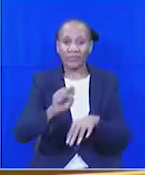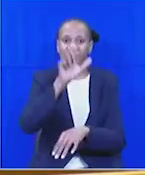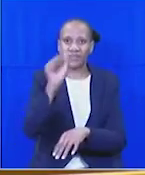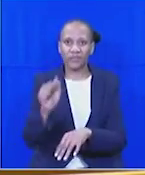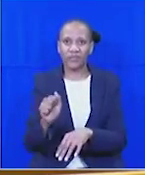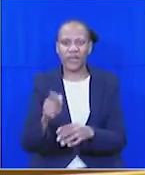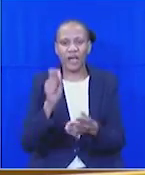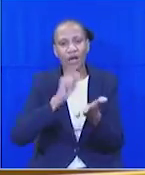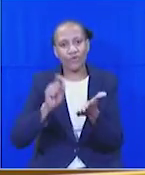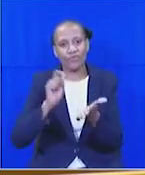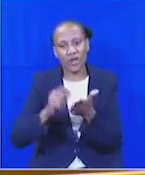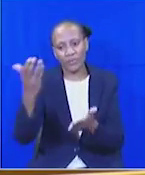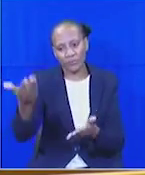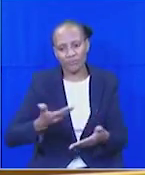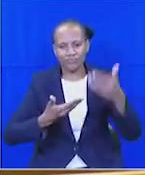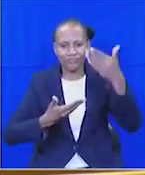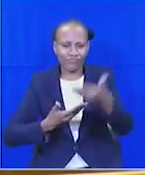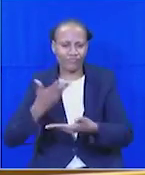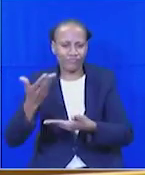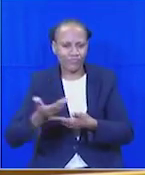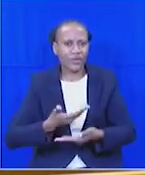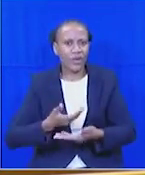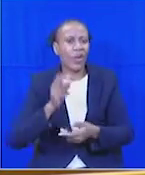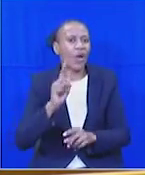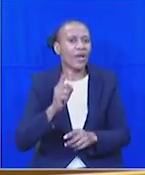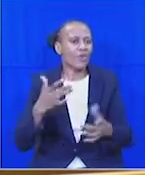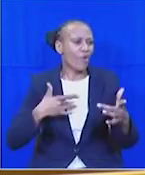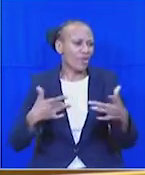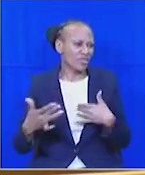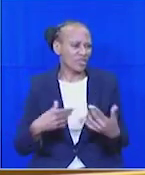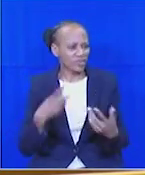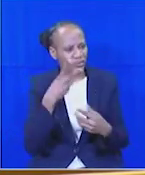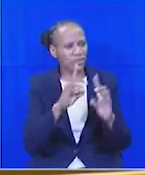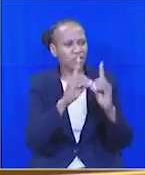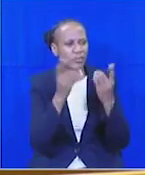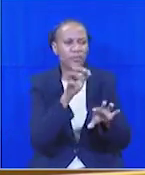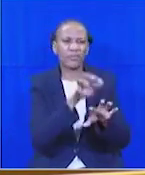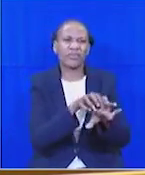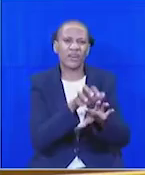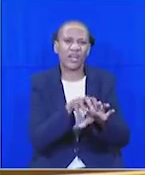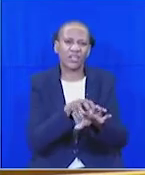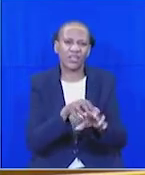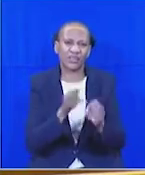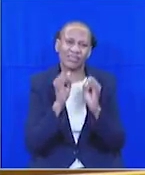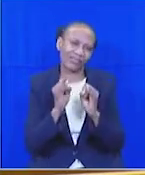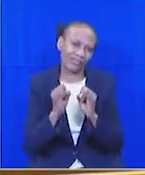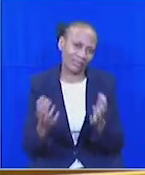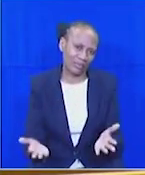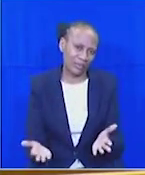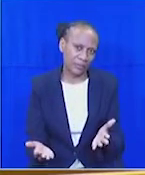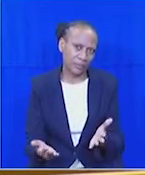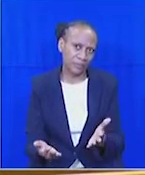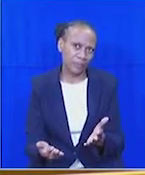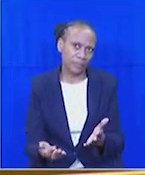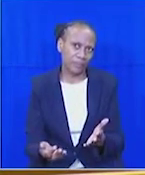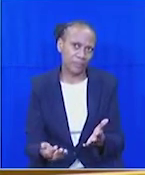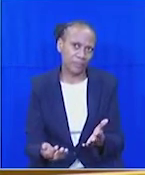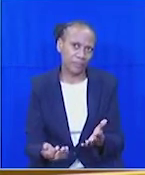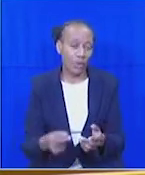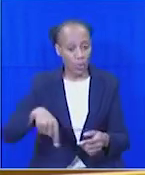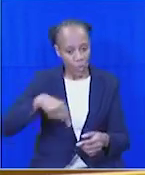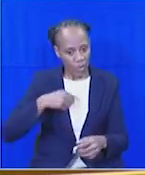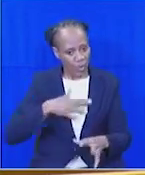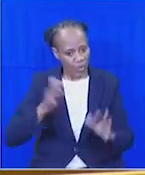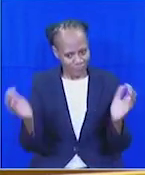us messages expressing their concerns for the dismal state of agriculture, forestry and fisheries in this country. We encourage them to continue